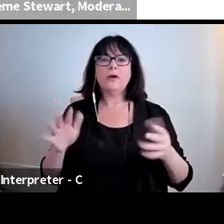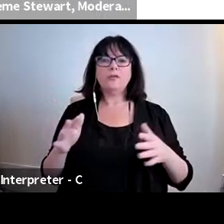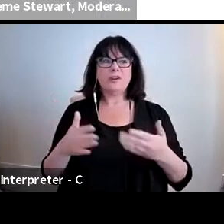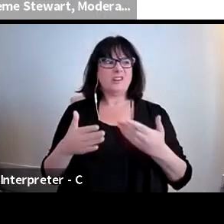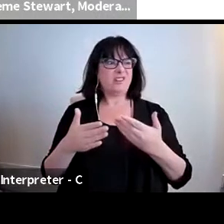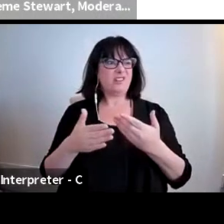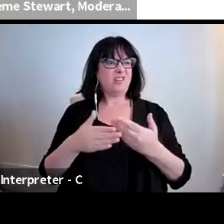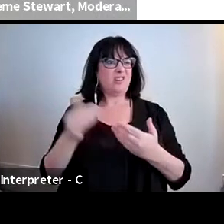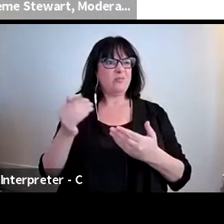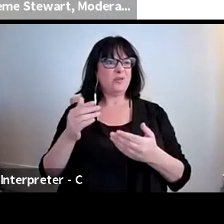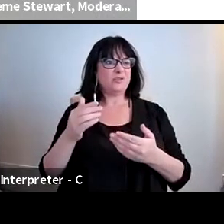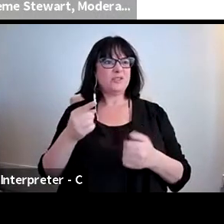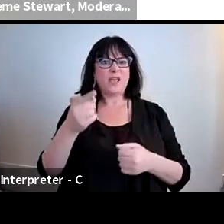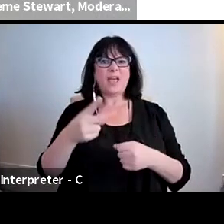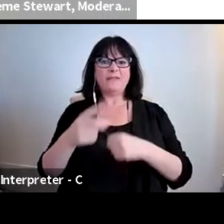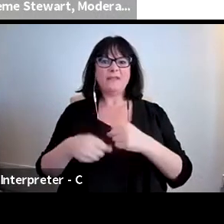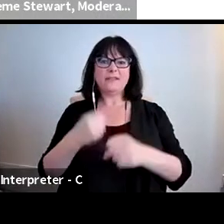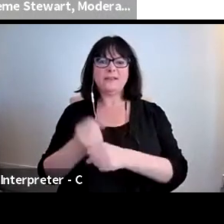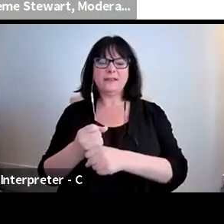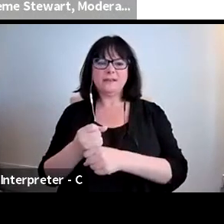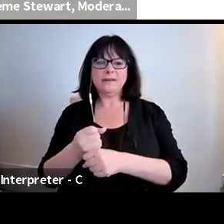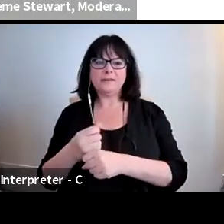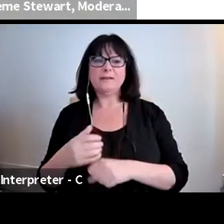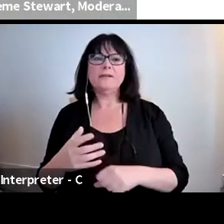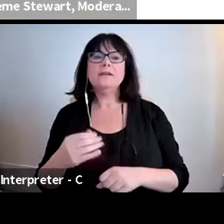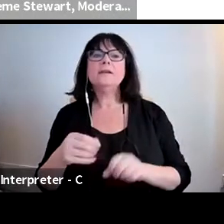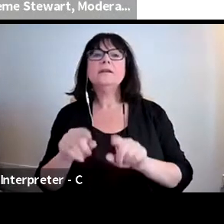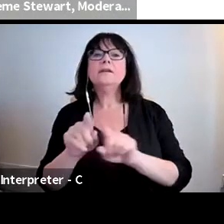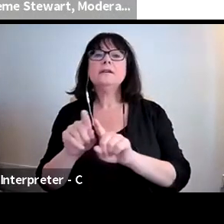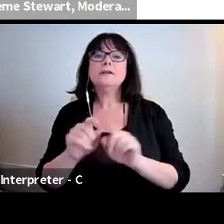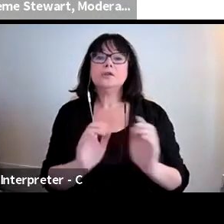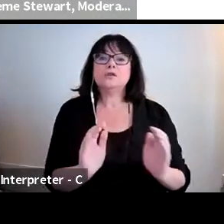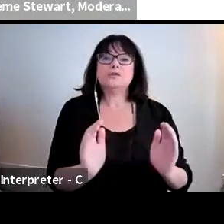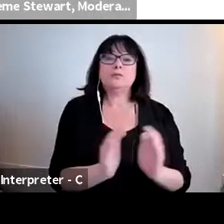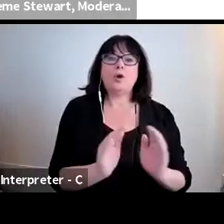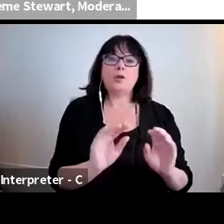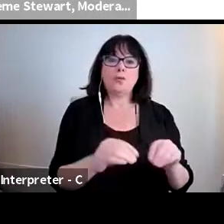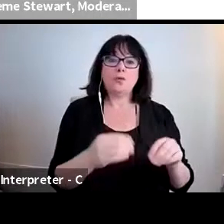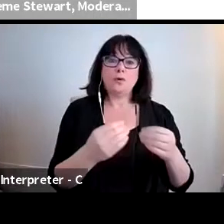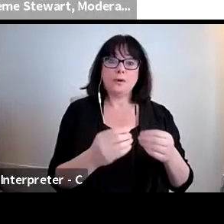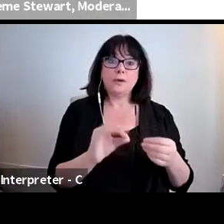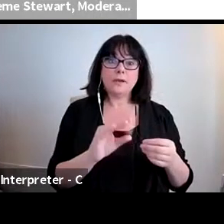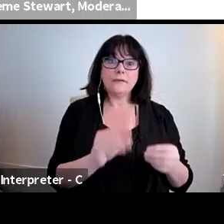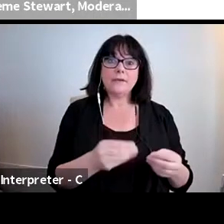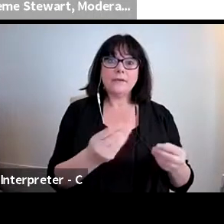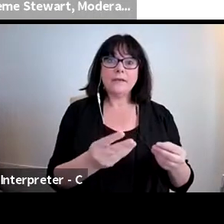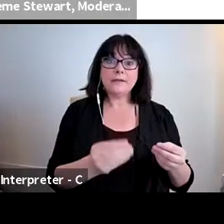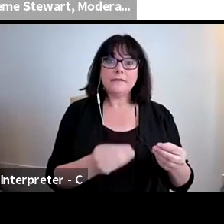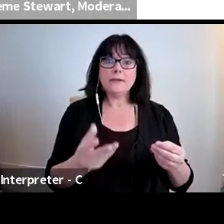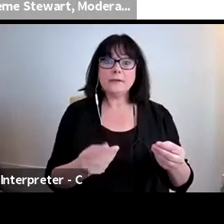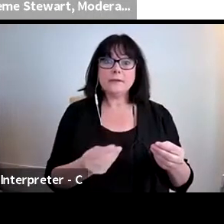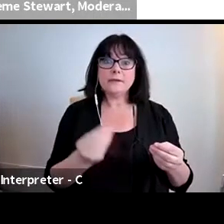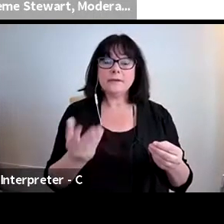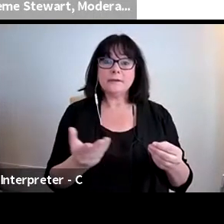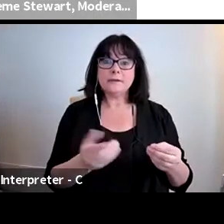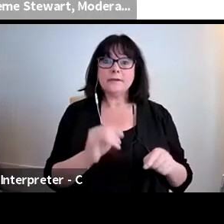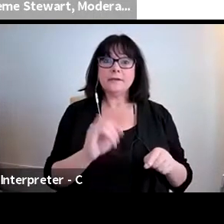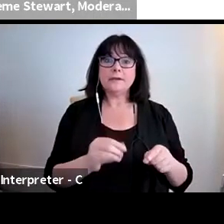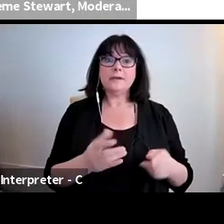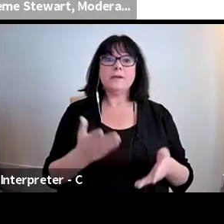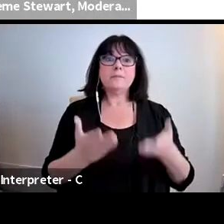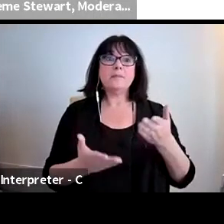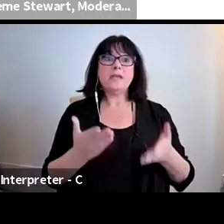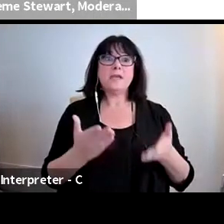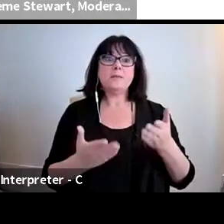be greatly increased, particularly for smaller organizations, by having to issue a number of T2200s, could this be a year that they're not